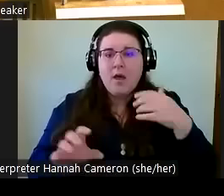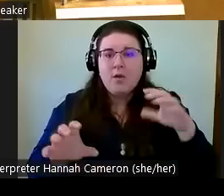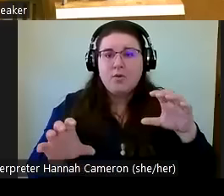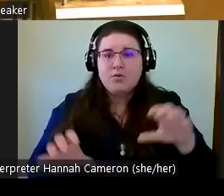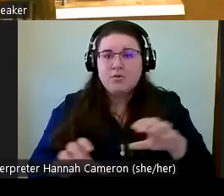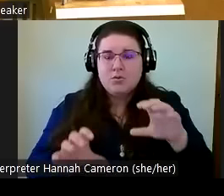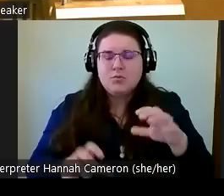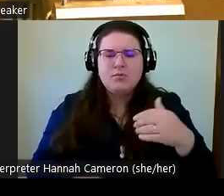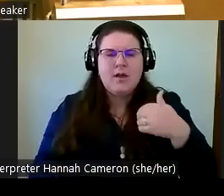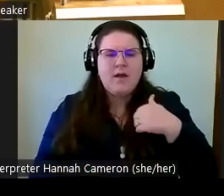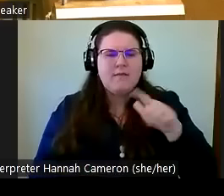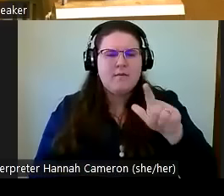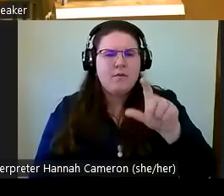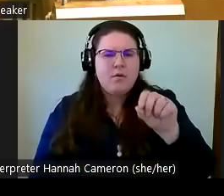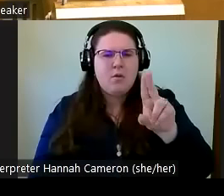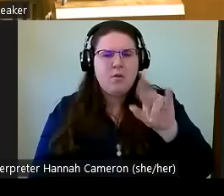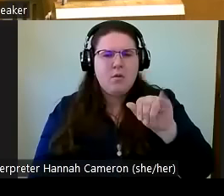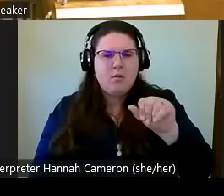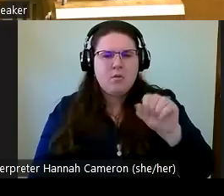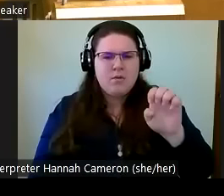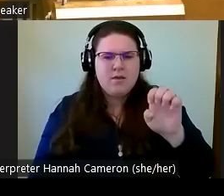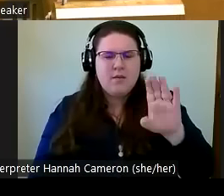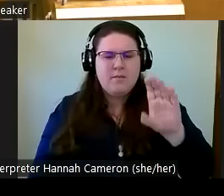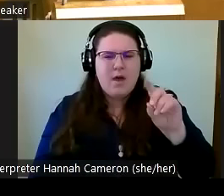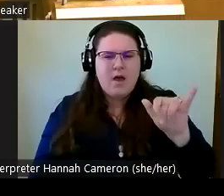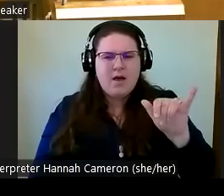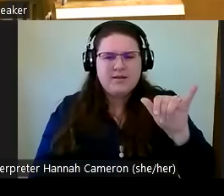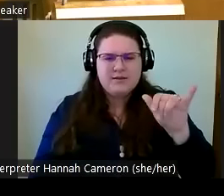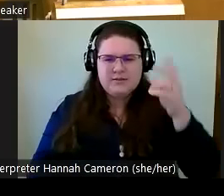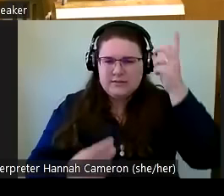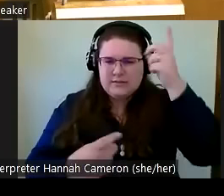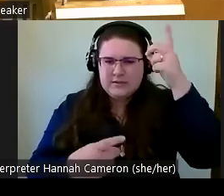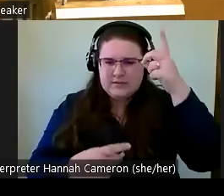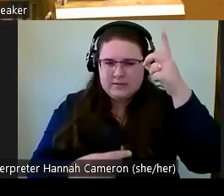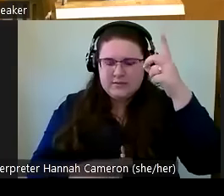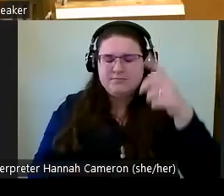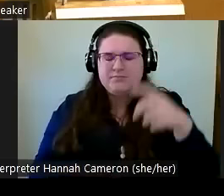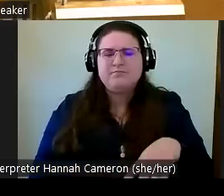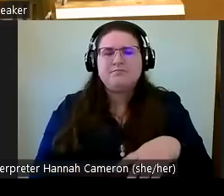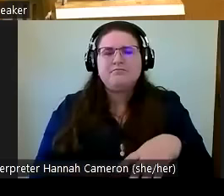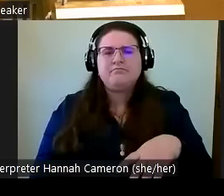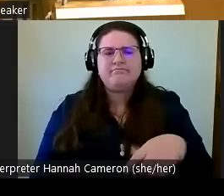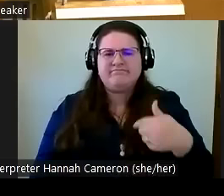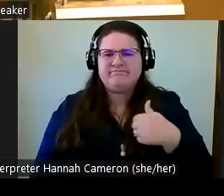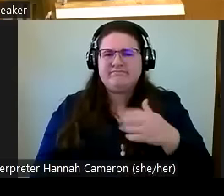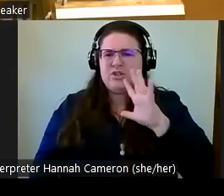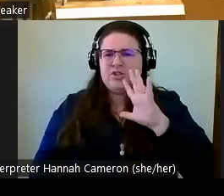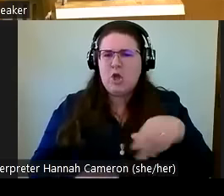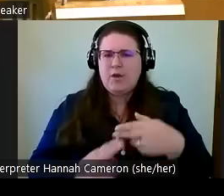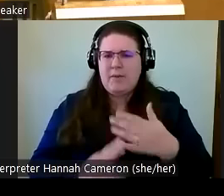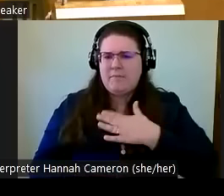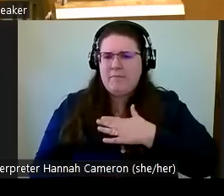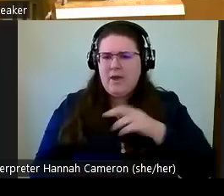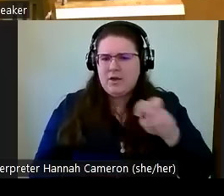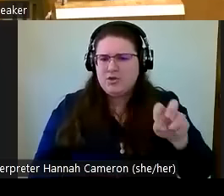disease. And I'm going to talk about what the journey so far with this has been like.